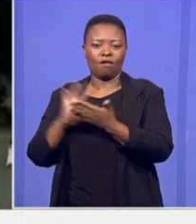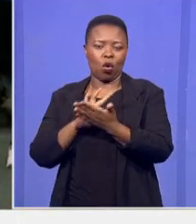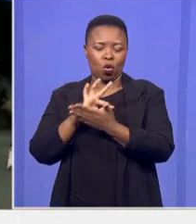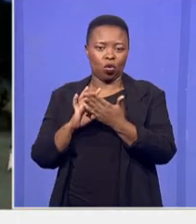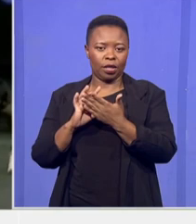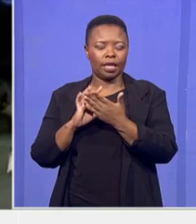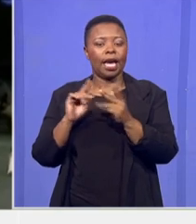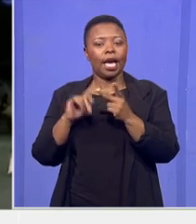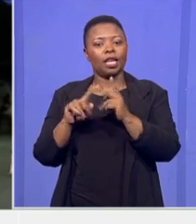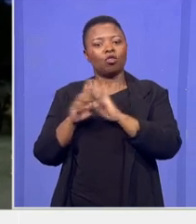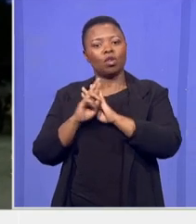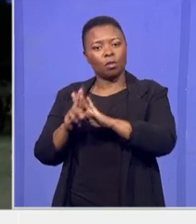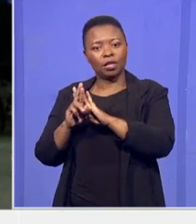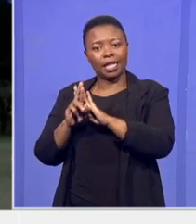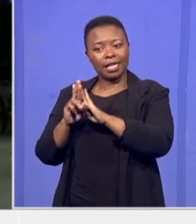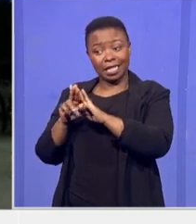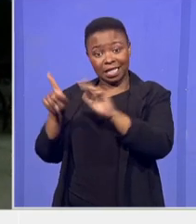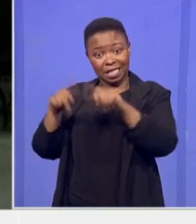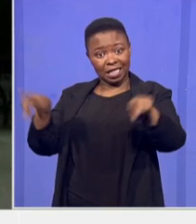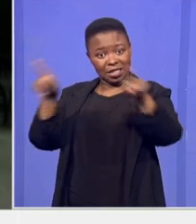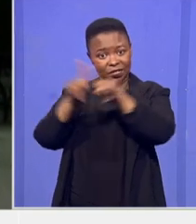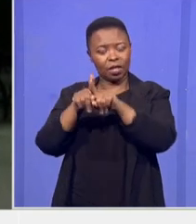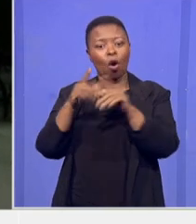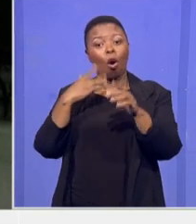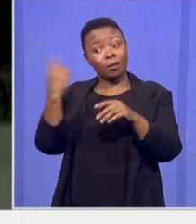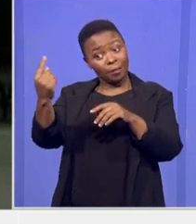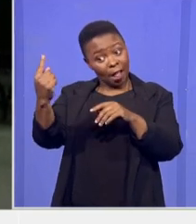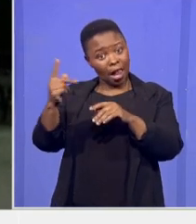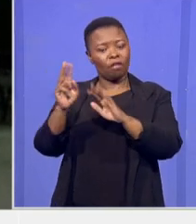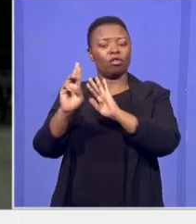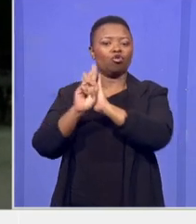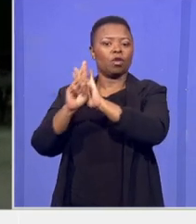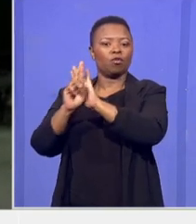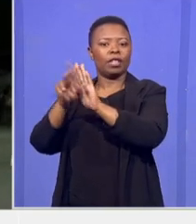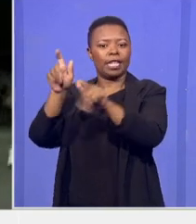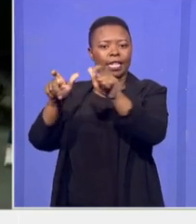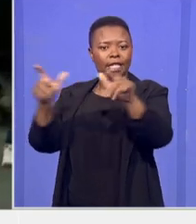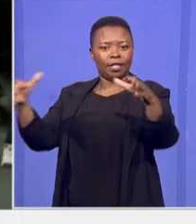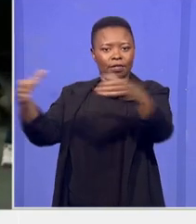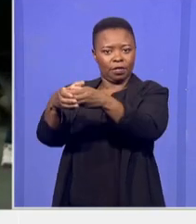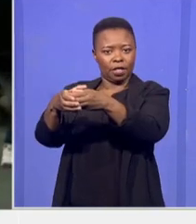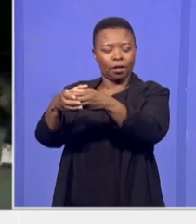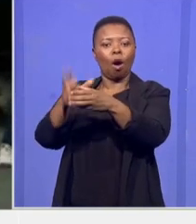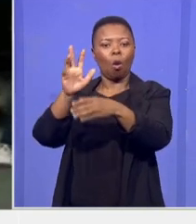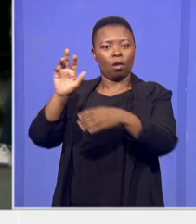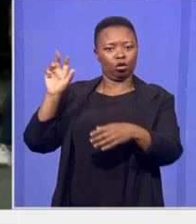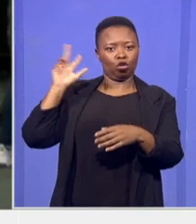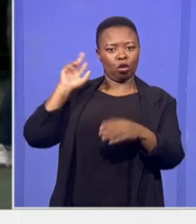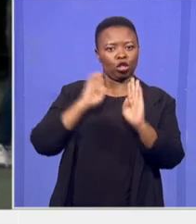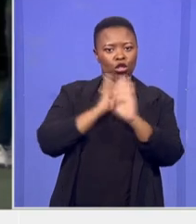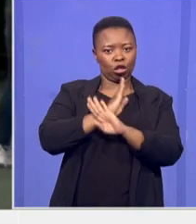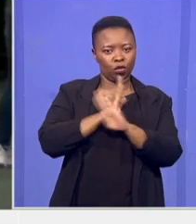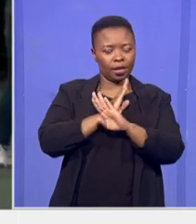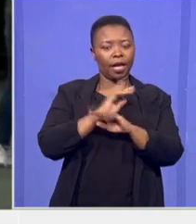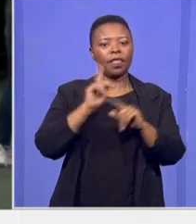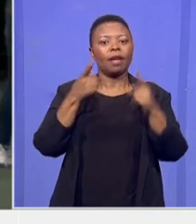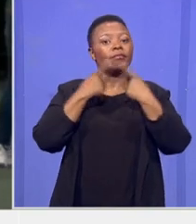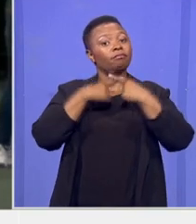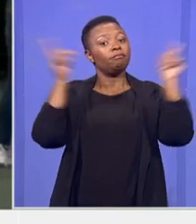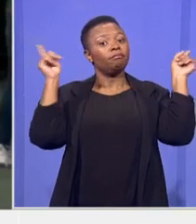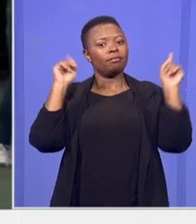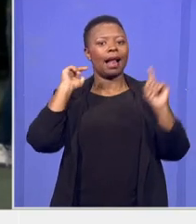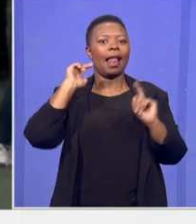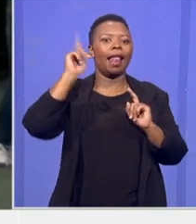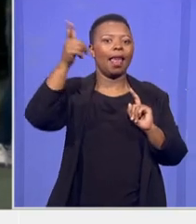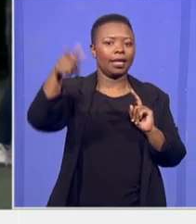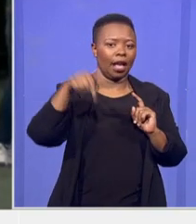representatives of the candidates or the candidates themselves, and they will be sworn to secrecy and the results announced later on